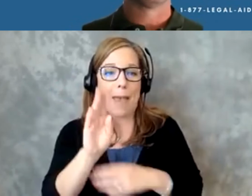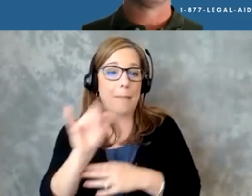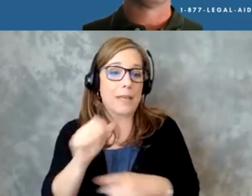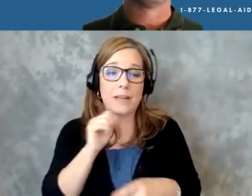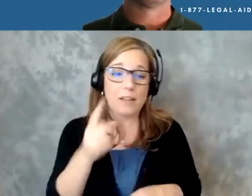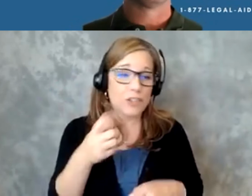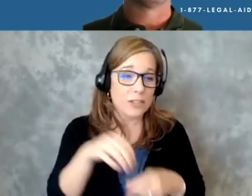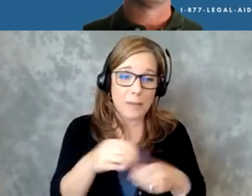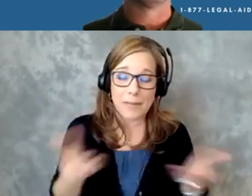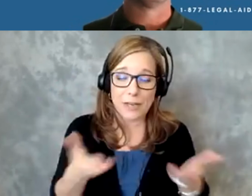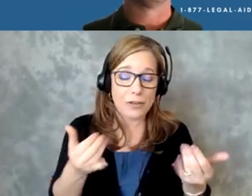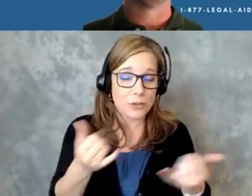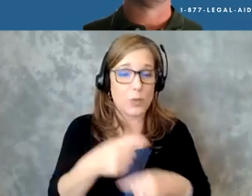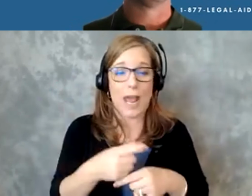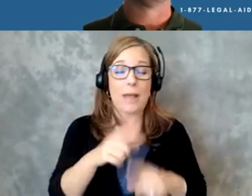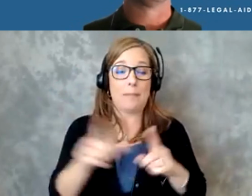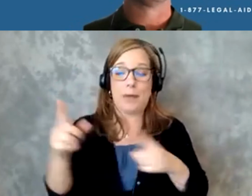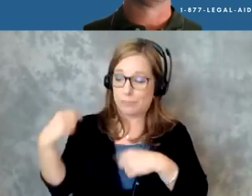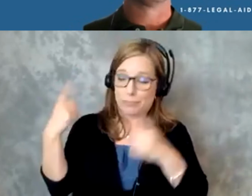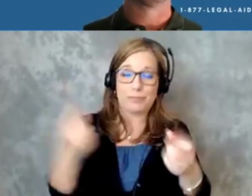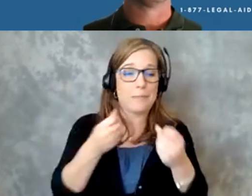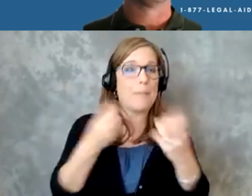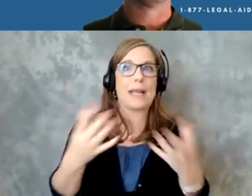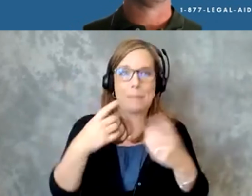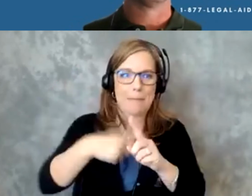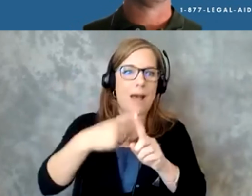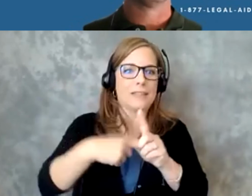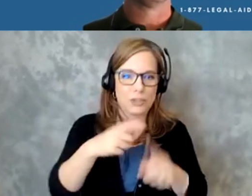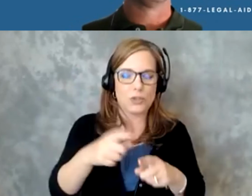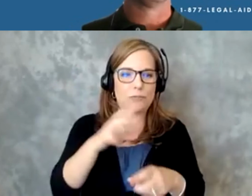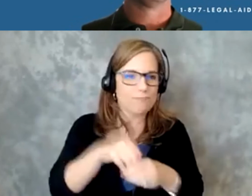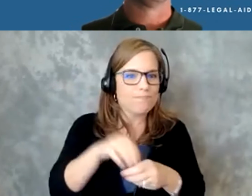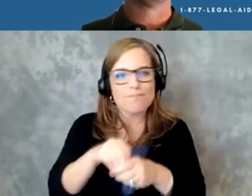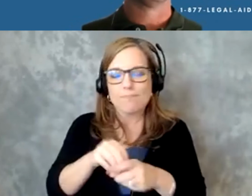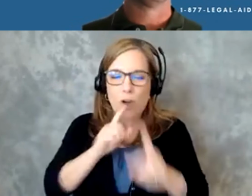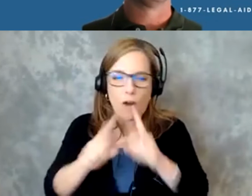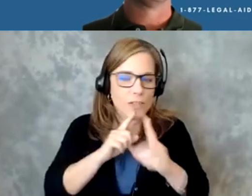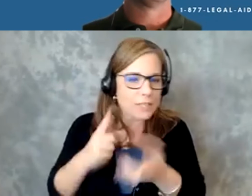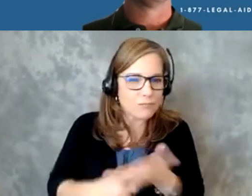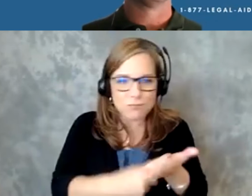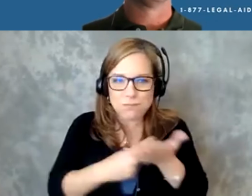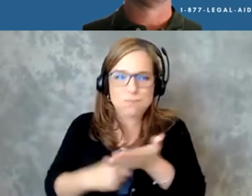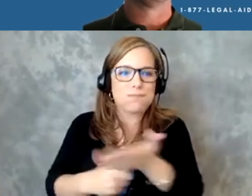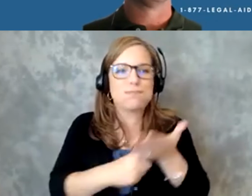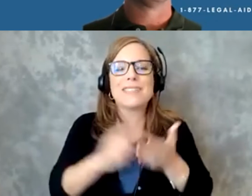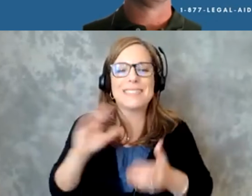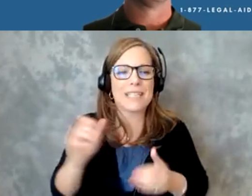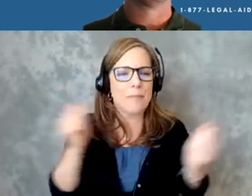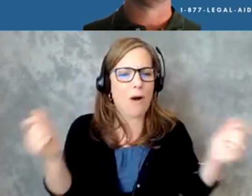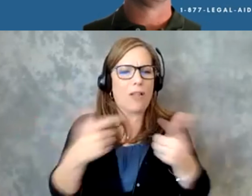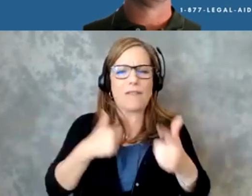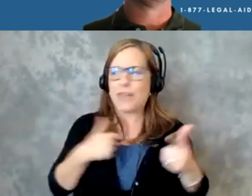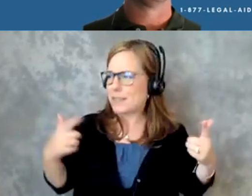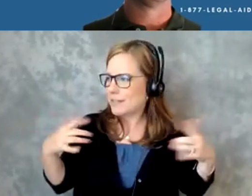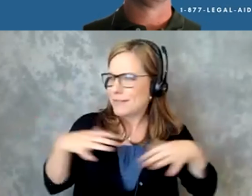past months and months having those conversations. And it really does feel like we're all working towards this amazing goal and making CalAIM